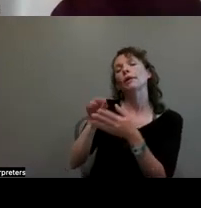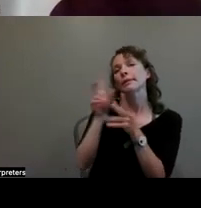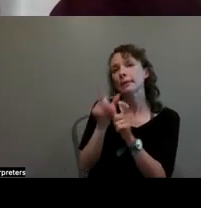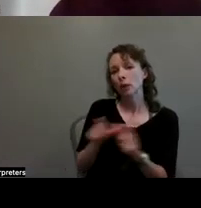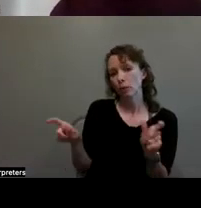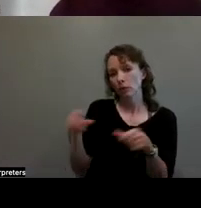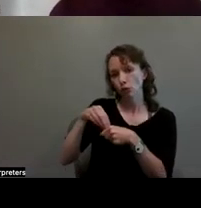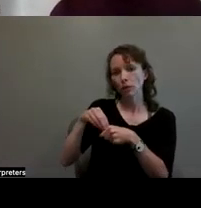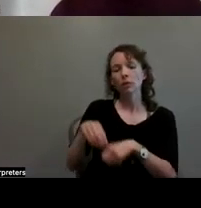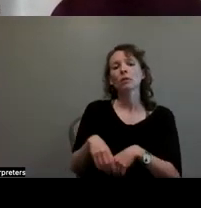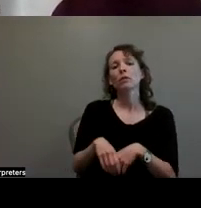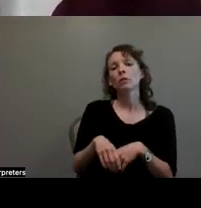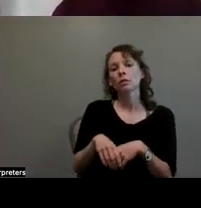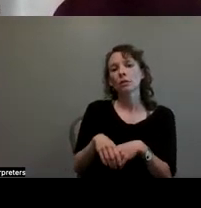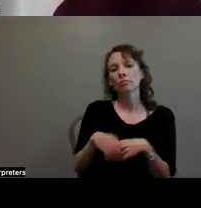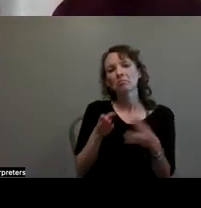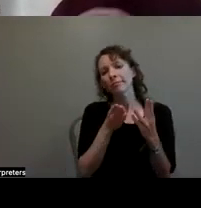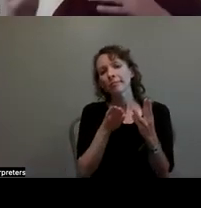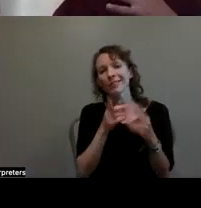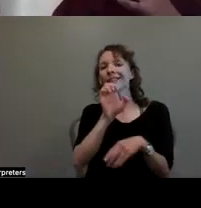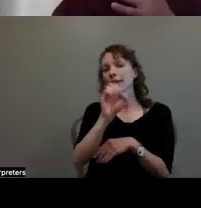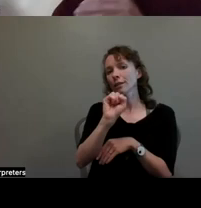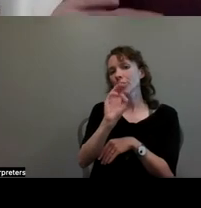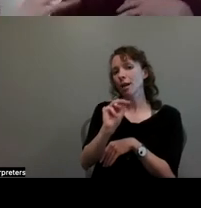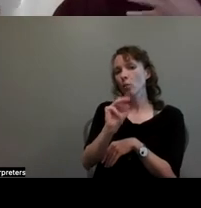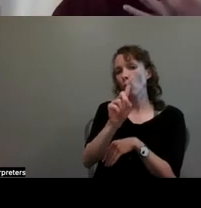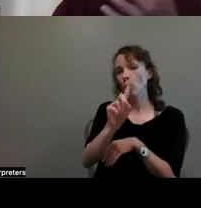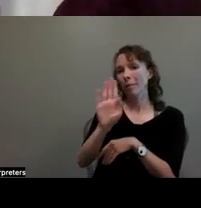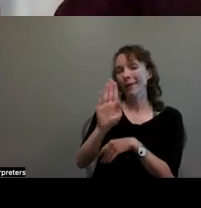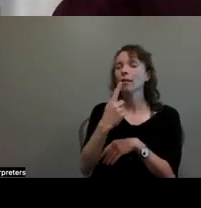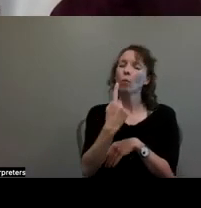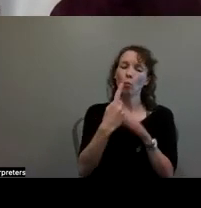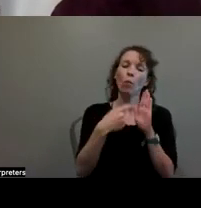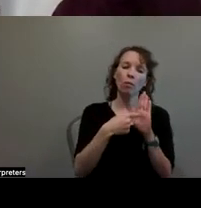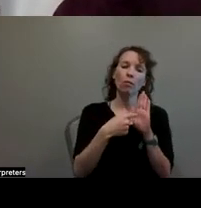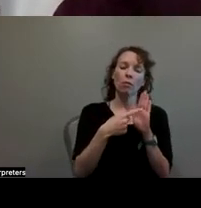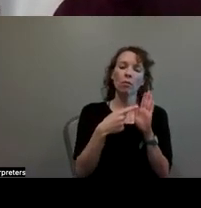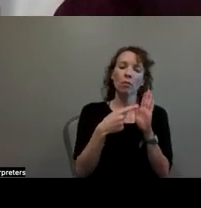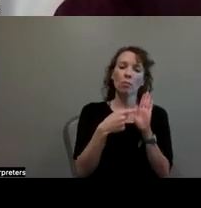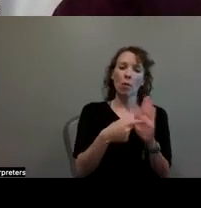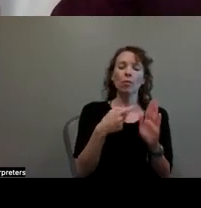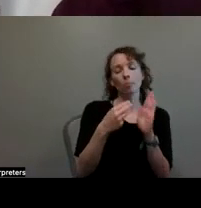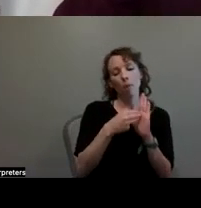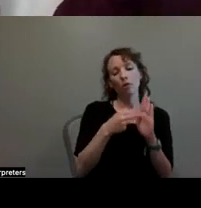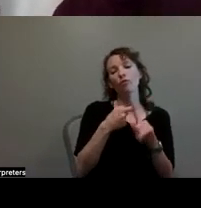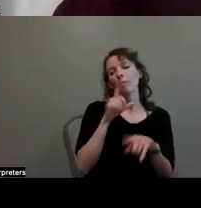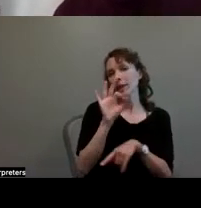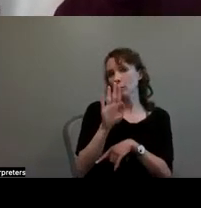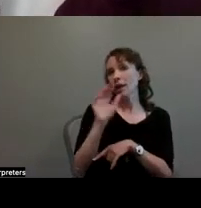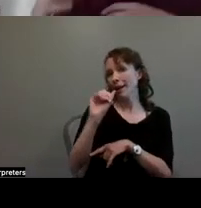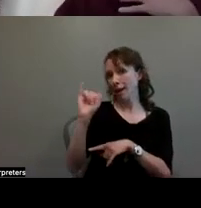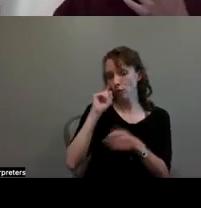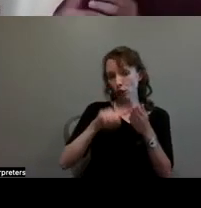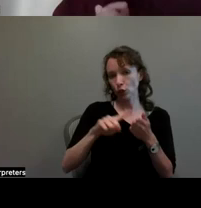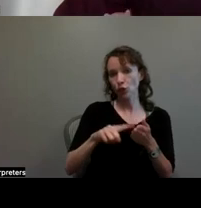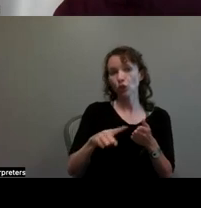work following this. So this is a language model, ESM1B, from a team at Facebook AI Research. The